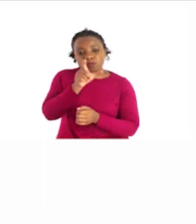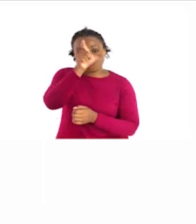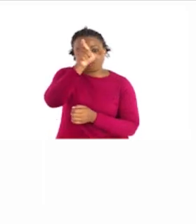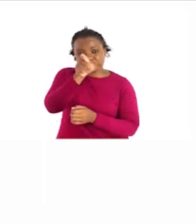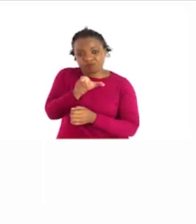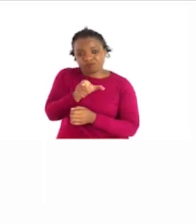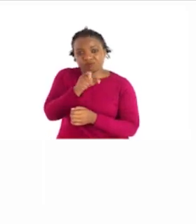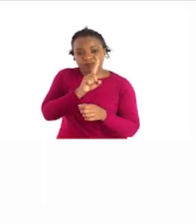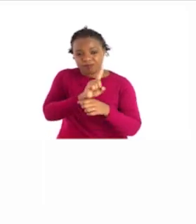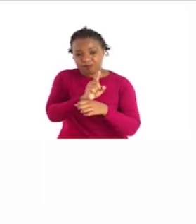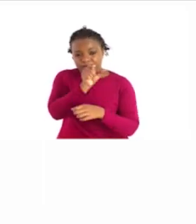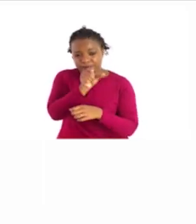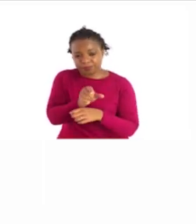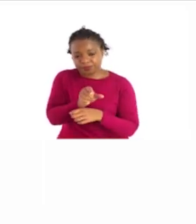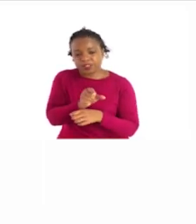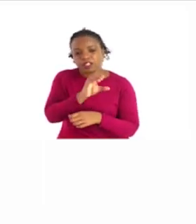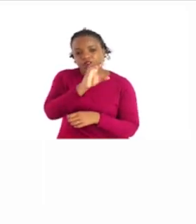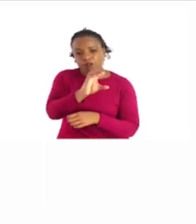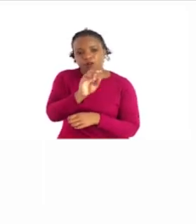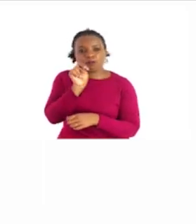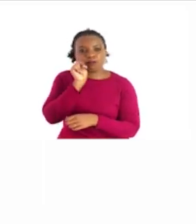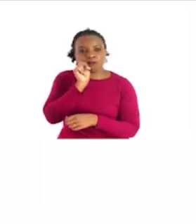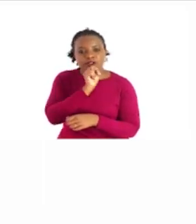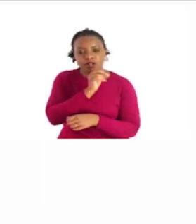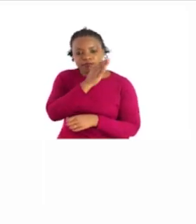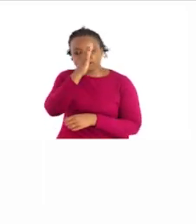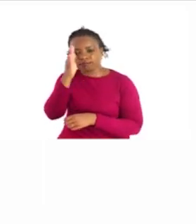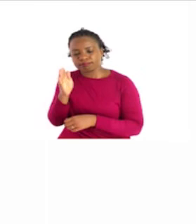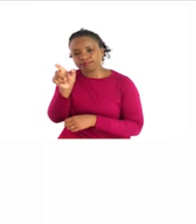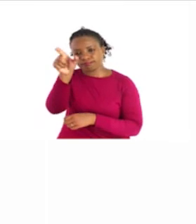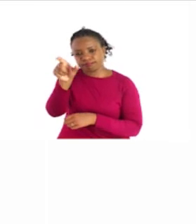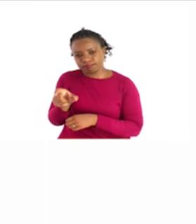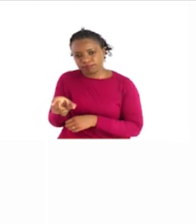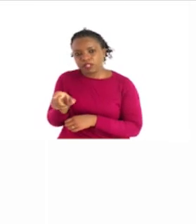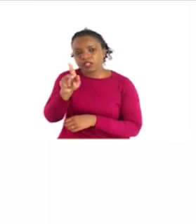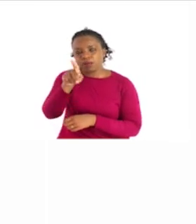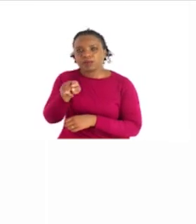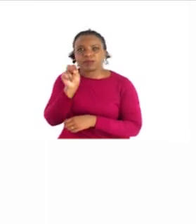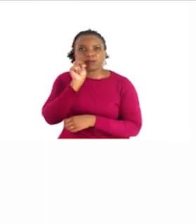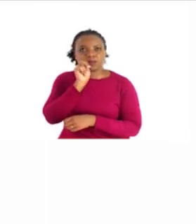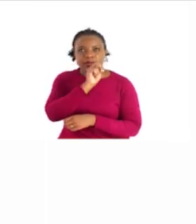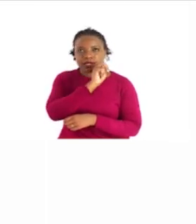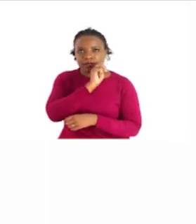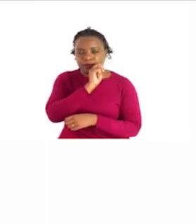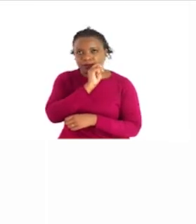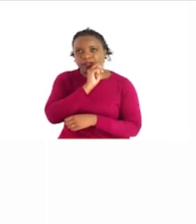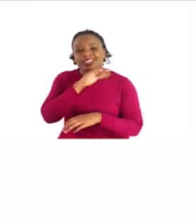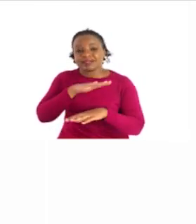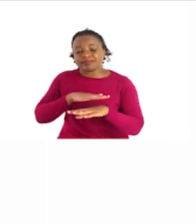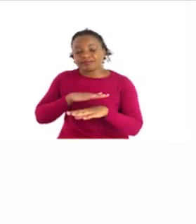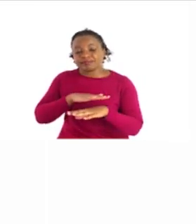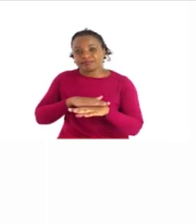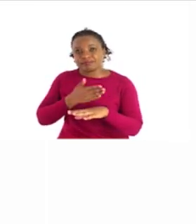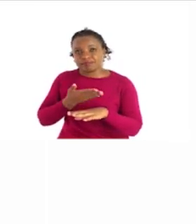nouns in the left column and the proper nouns in the right column. So that is the activity that